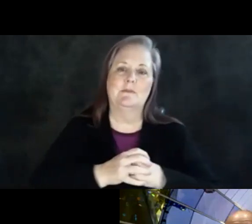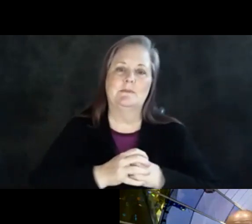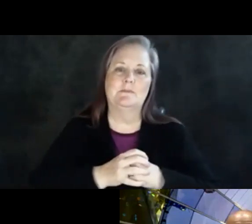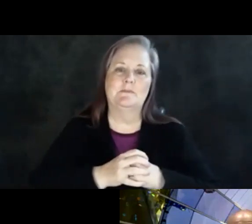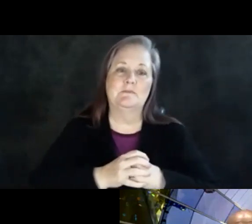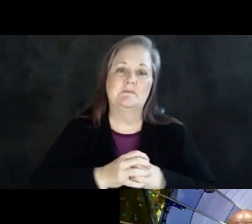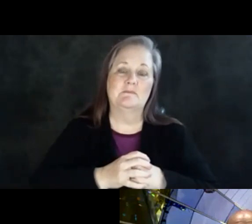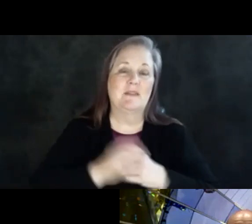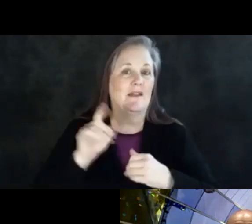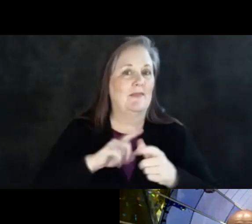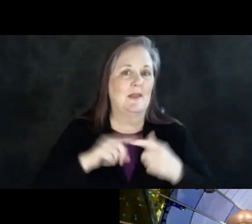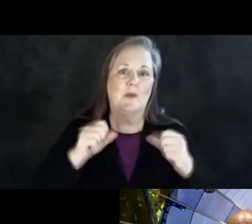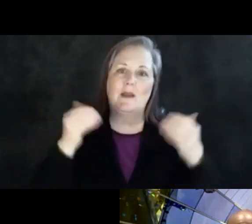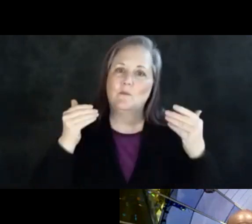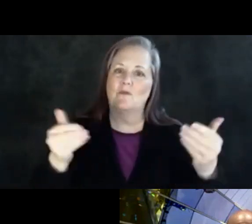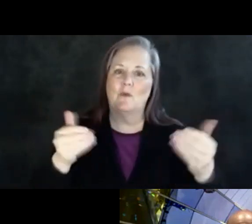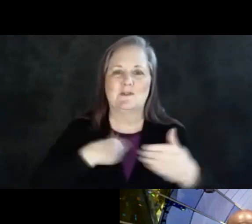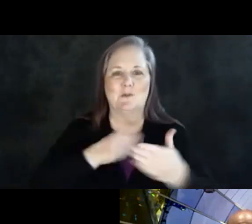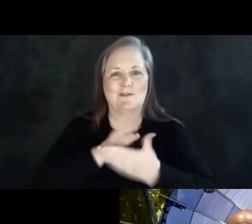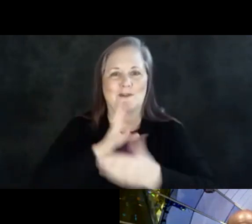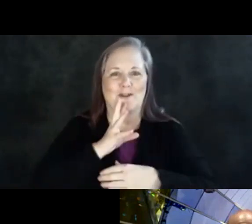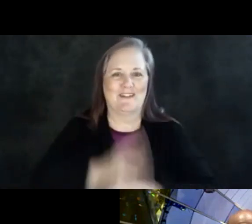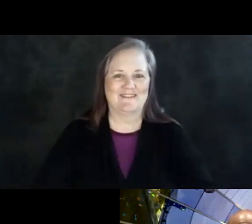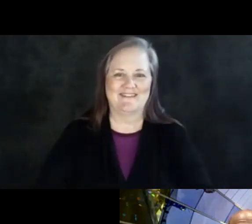we'll move things forward. And I'll stop talking.